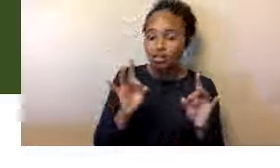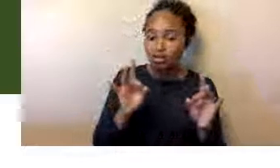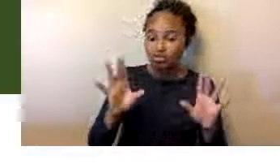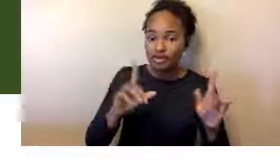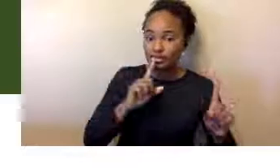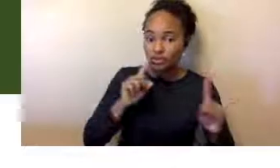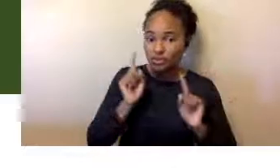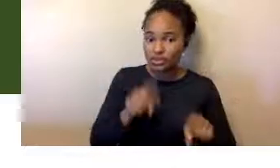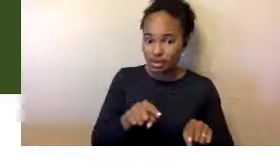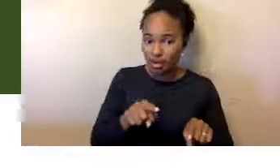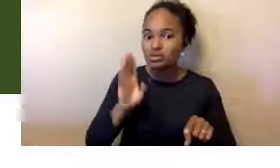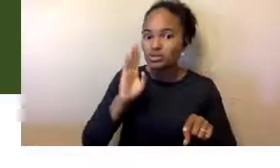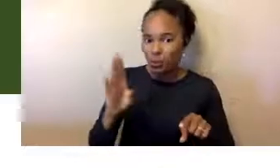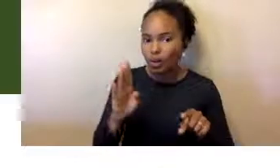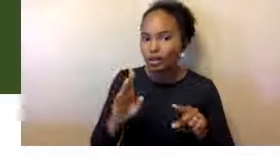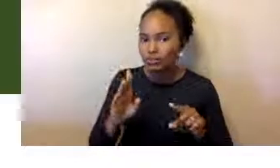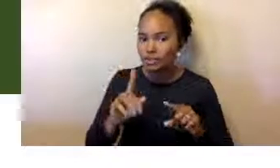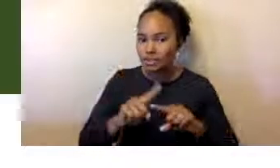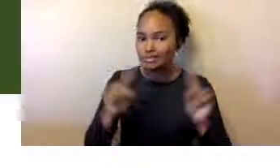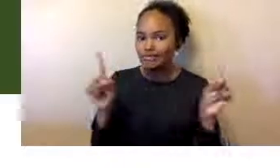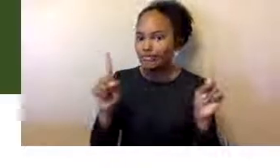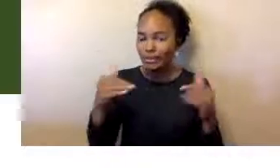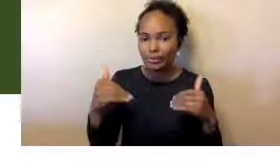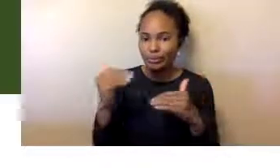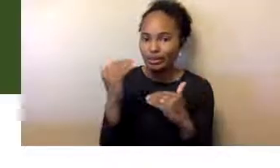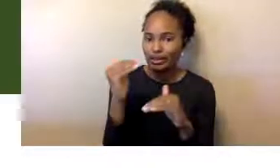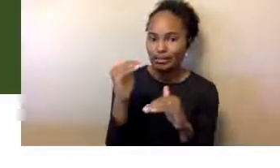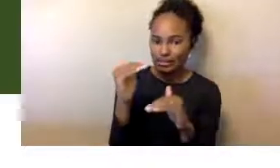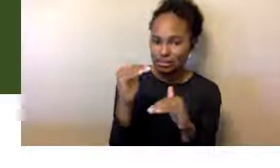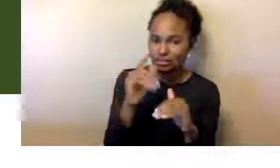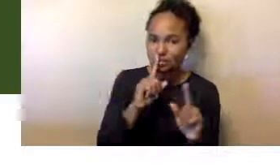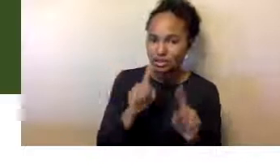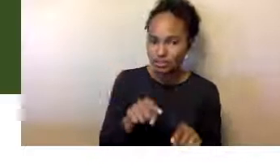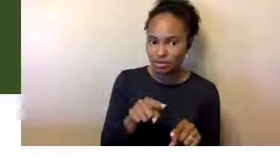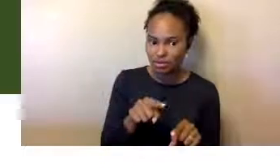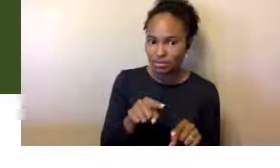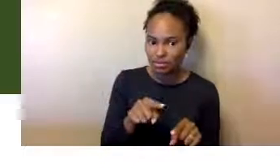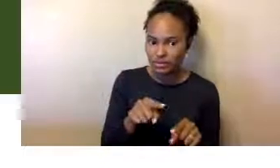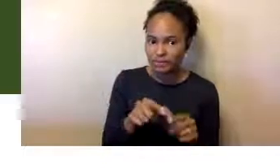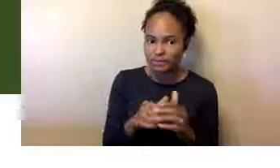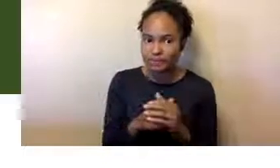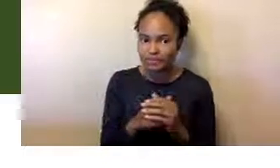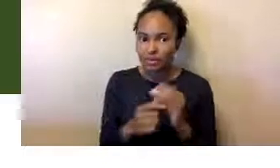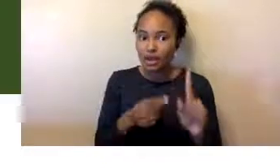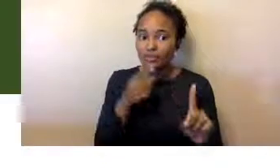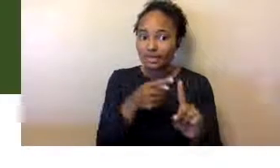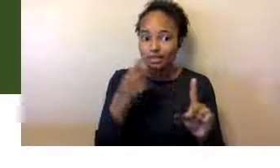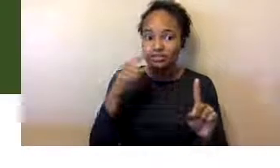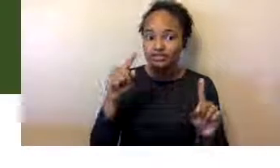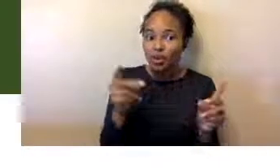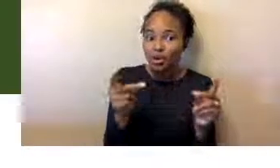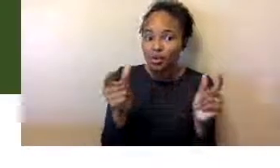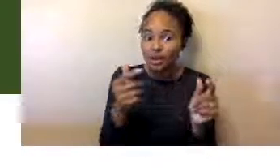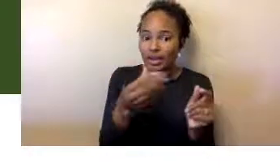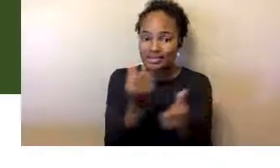is substantially impaired. And also the objectives of a quick and safe response to a crisis are mostly